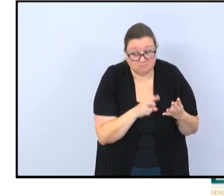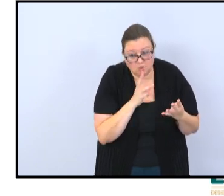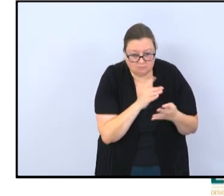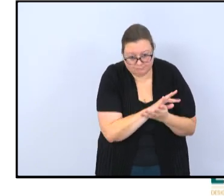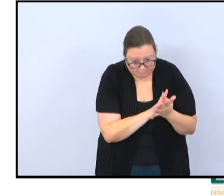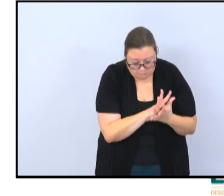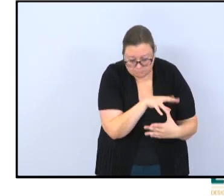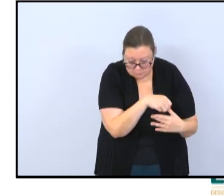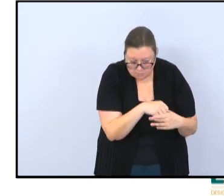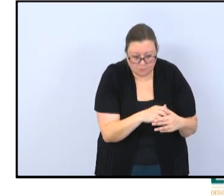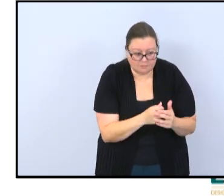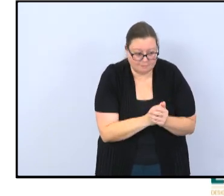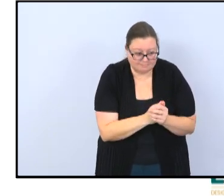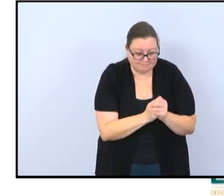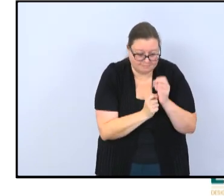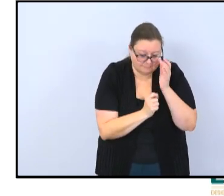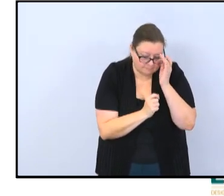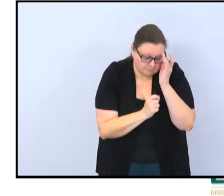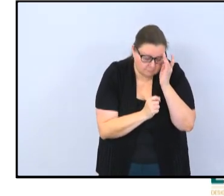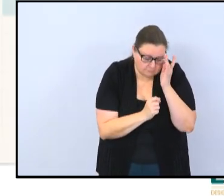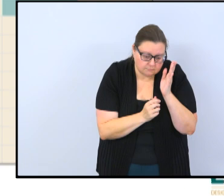well.